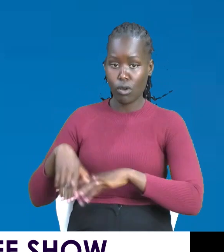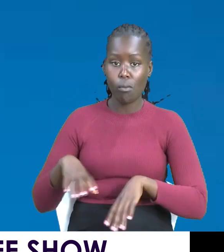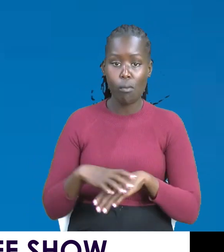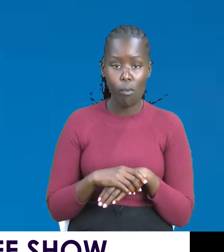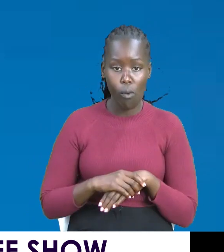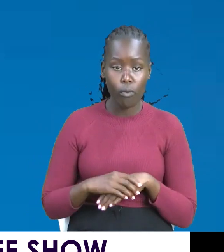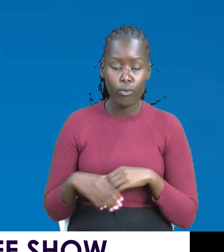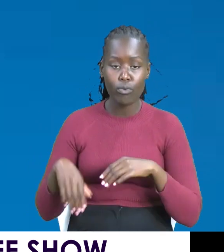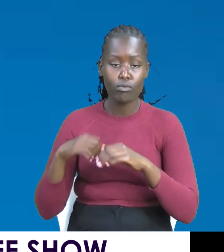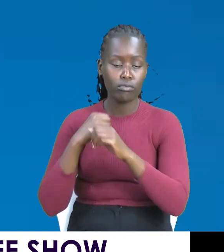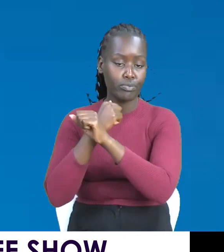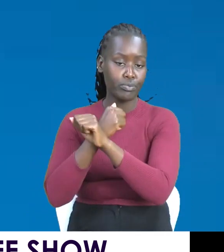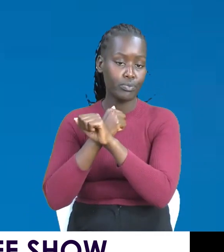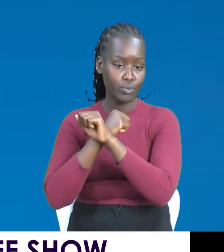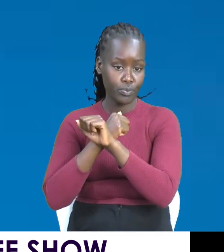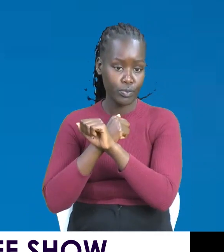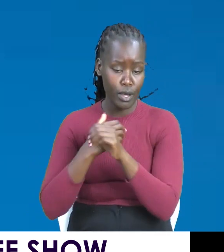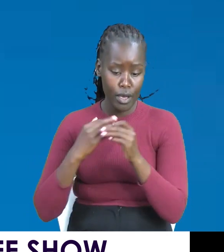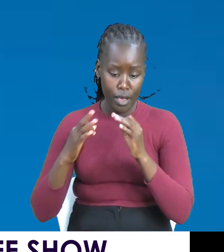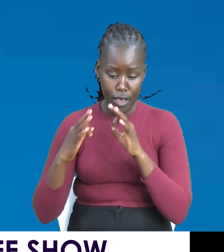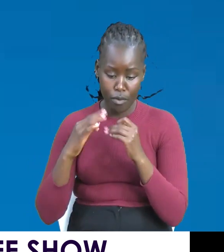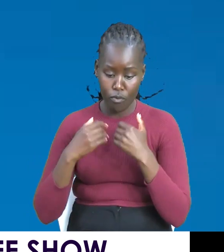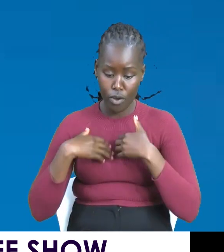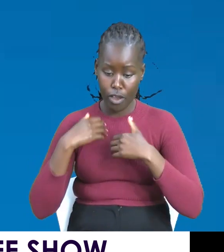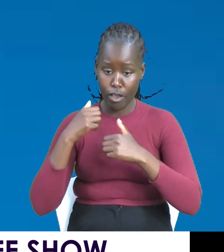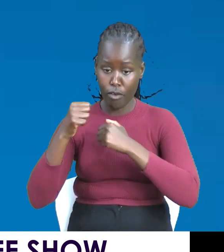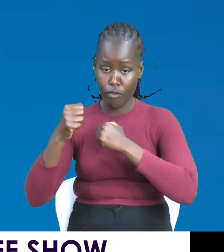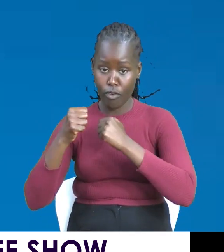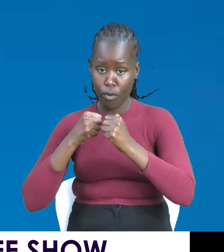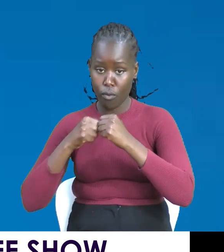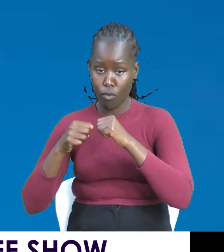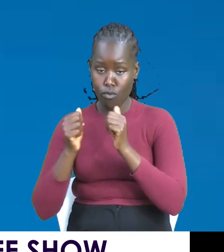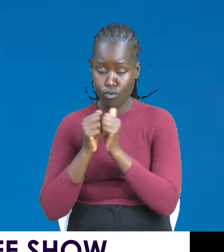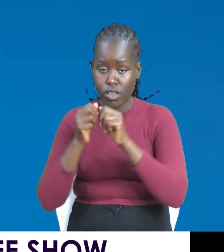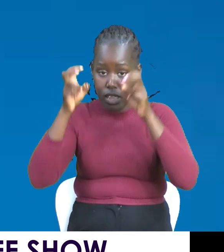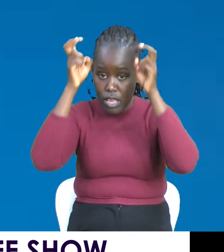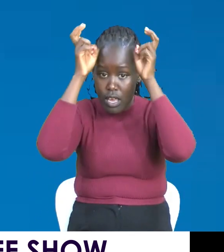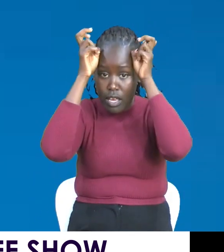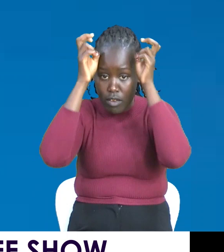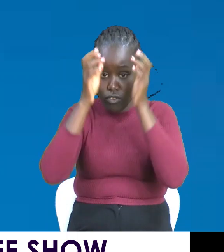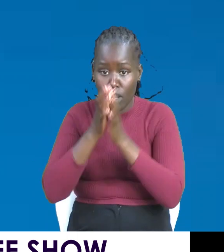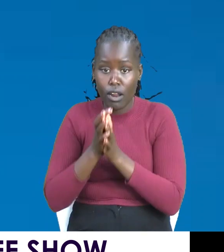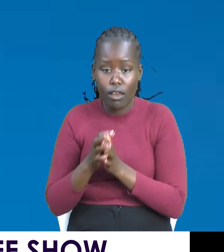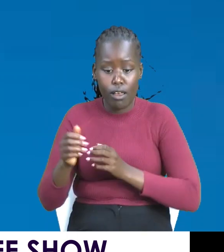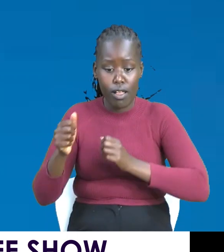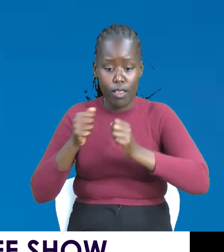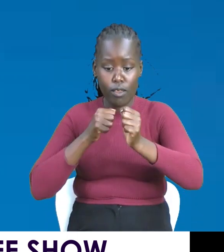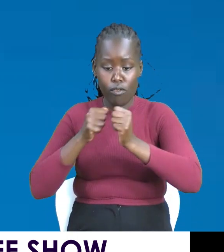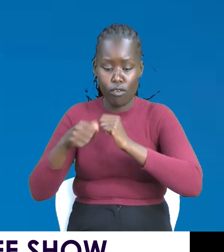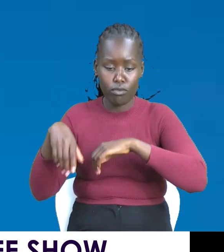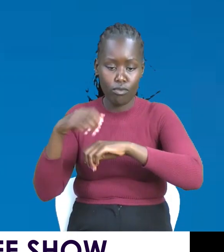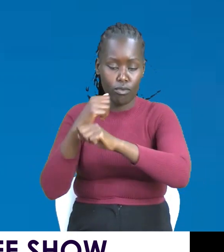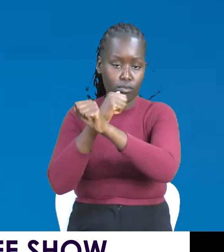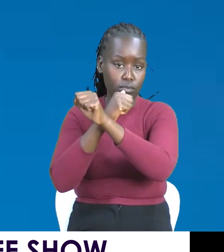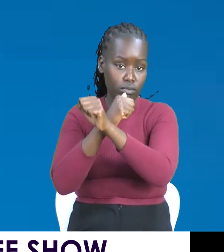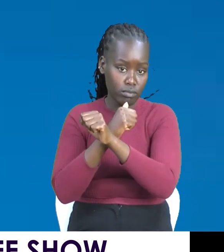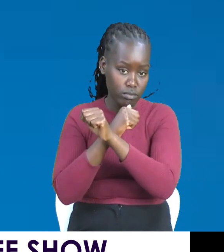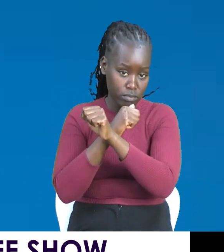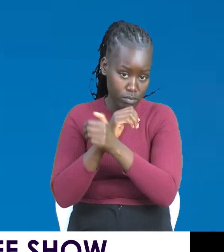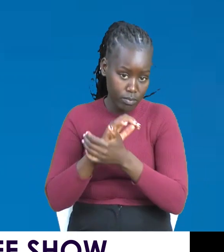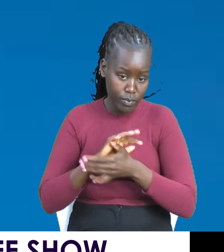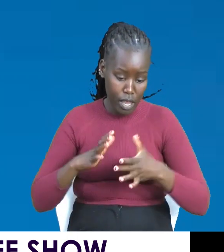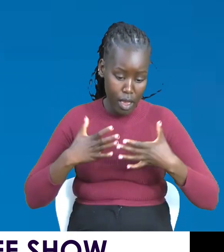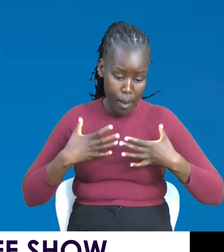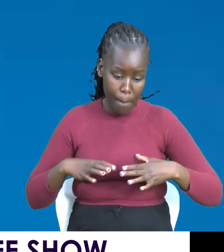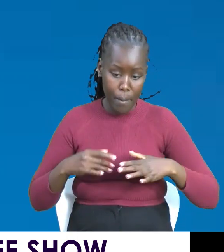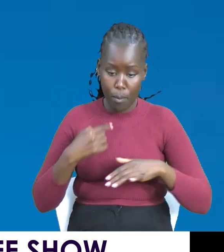gatekeeper. If there is a war that will be fought by evil, is the war of the gatekeepers. The people